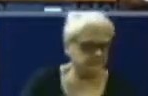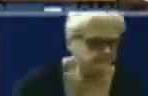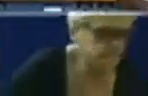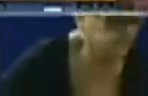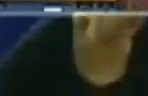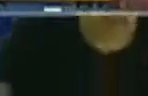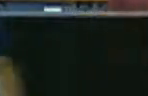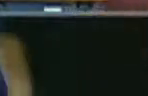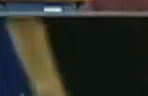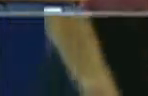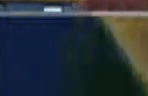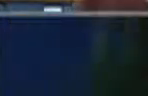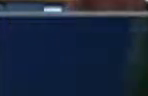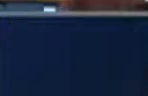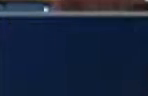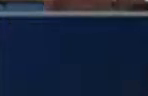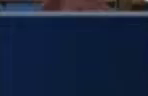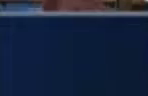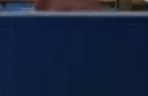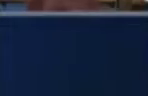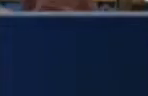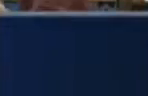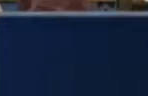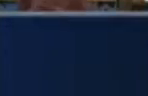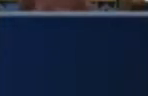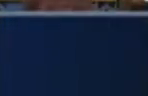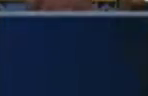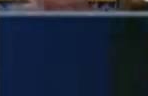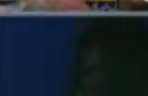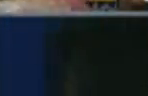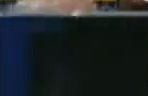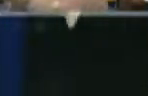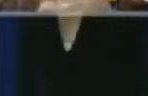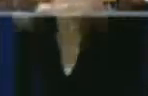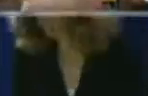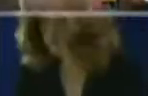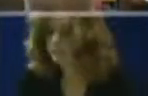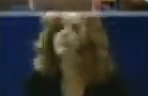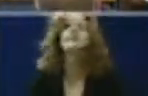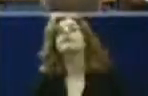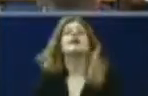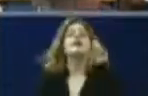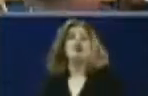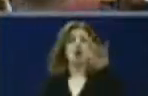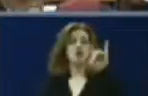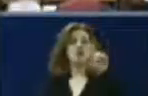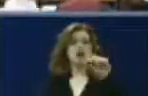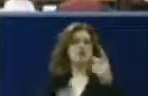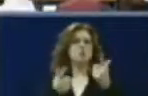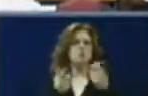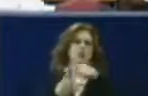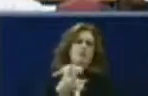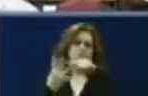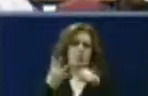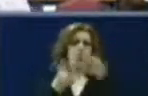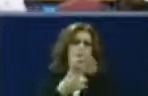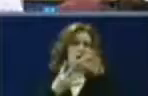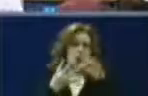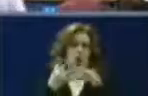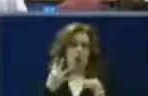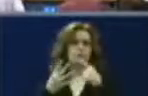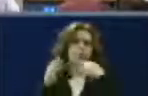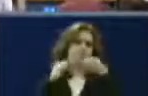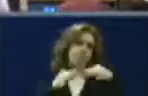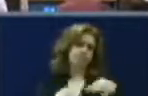already had a work session on. Dr. Hargens, do you want to? Yes, so Dr. Dossett is going to quickly go through the four options and just briefly